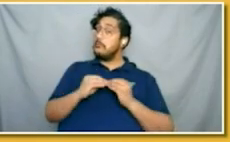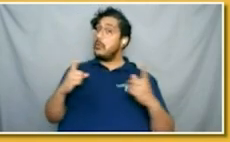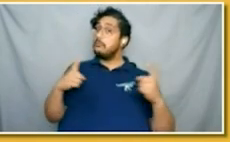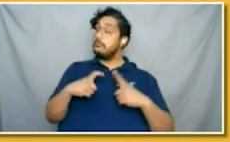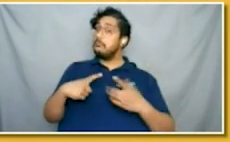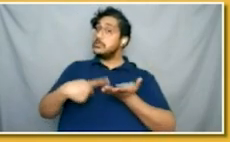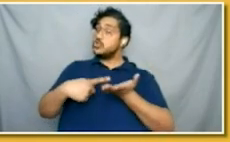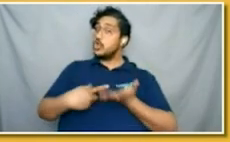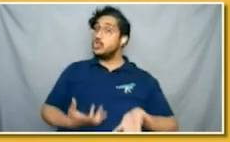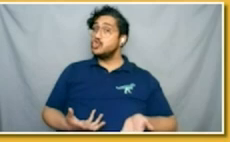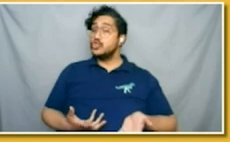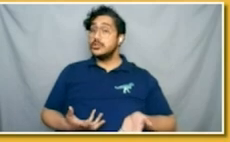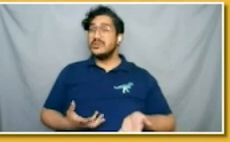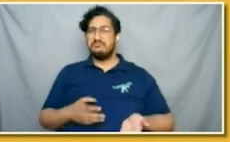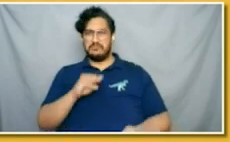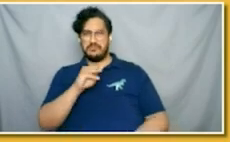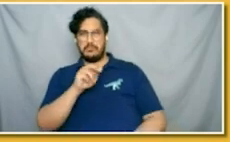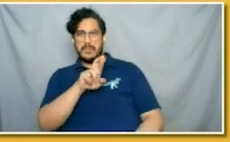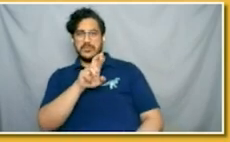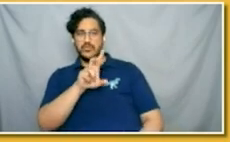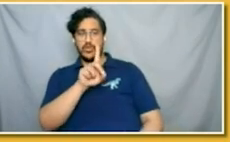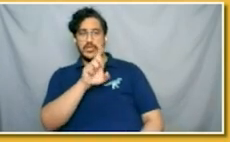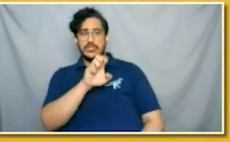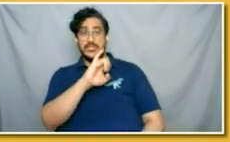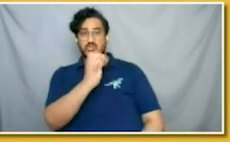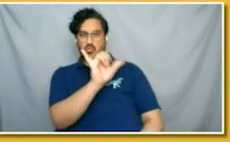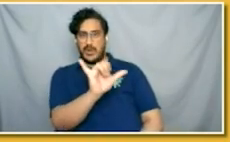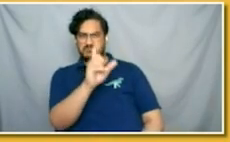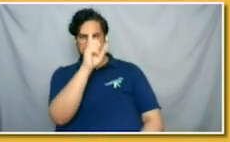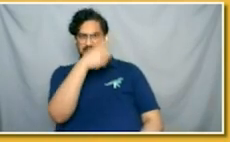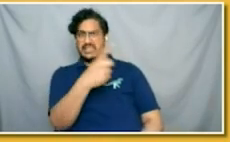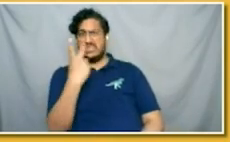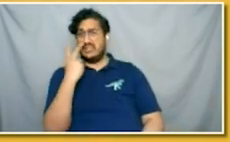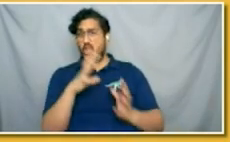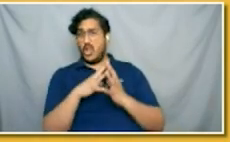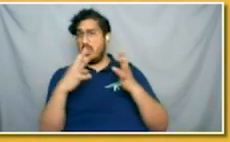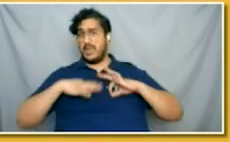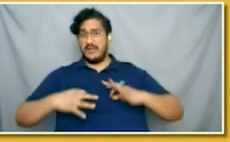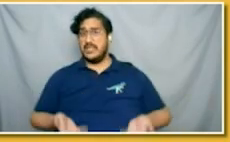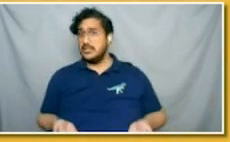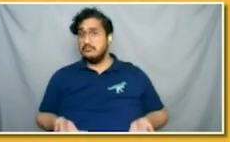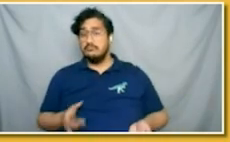I think that he sees a lot of benefits in it. As long as he's seeing that we can keep